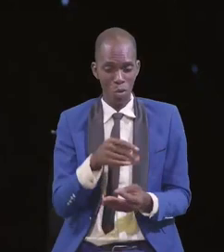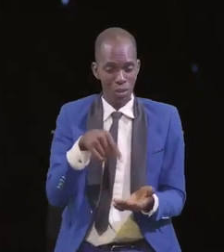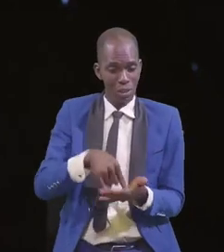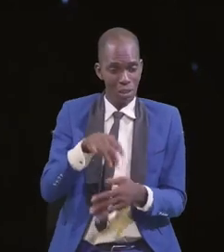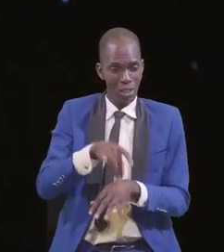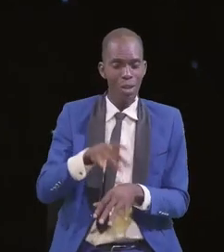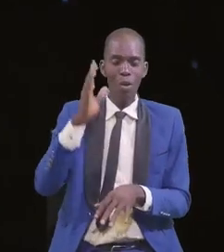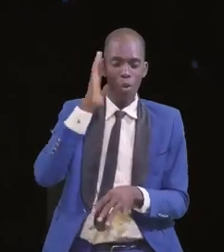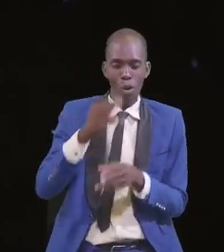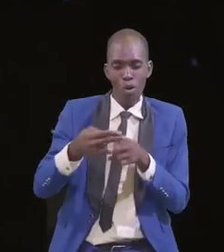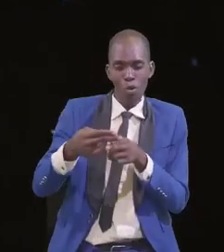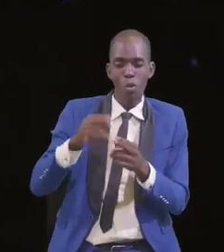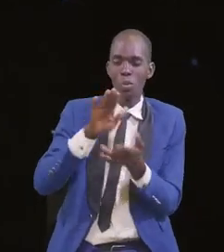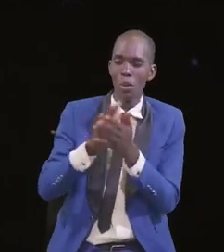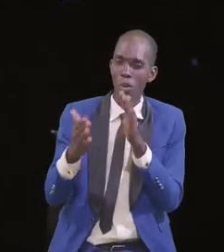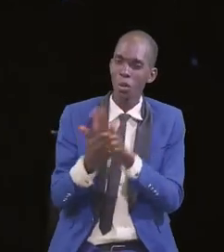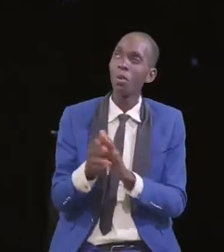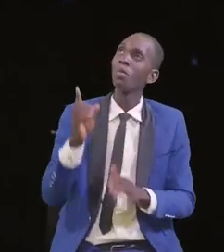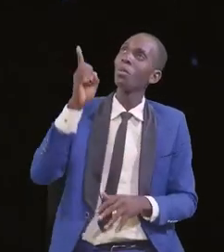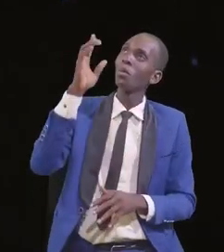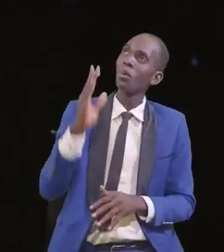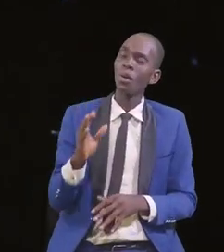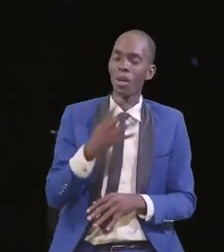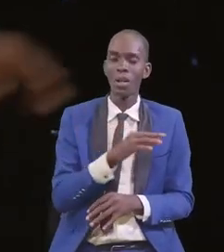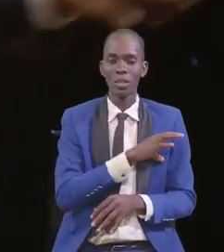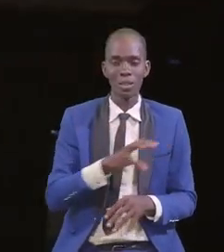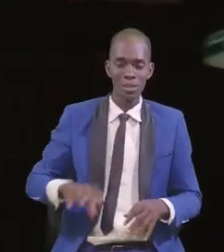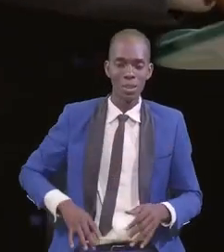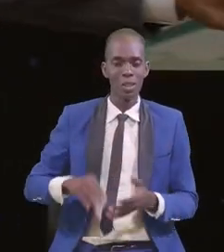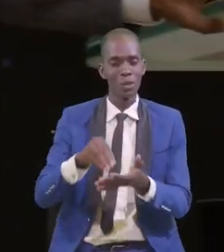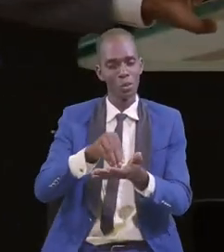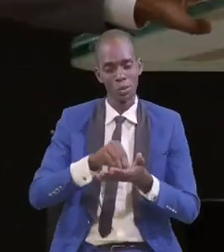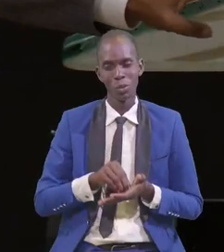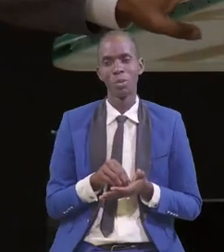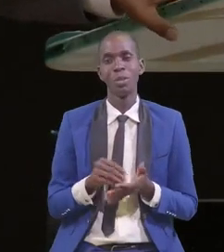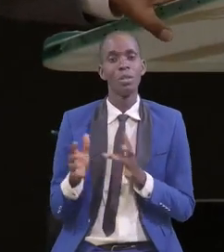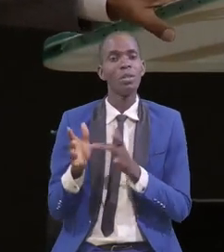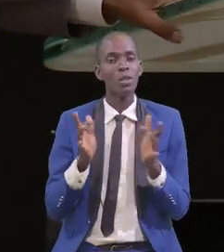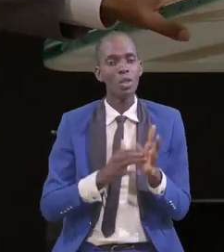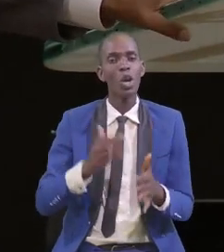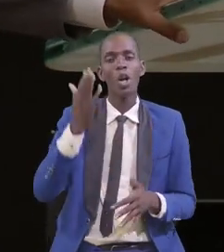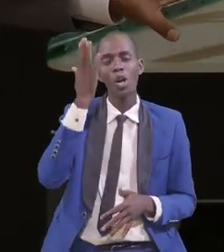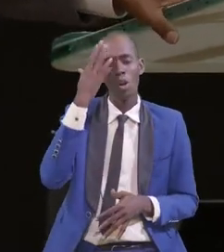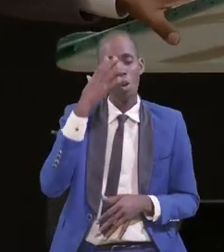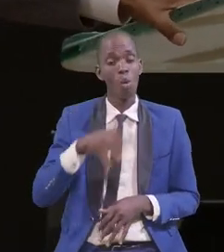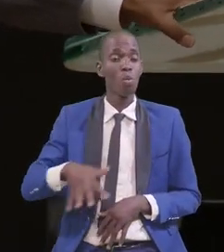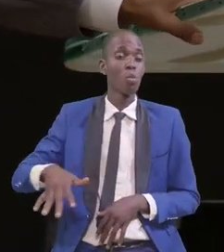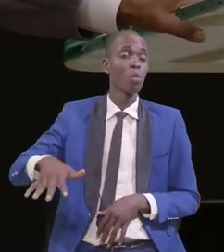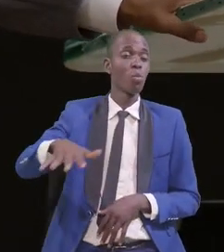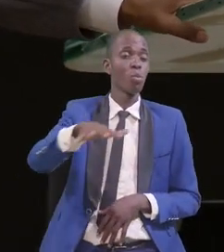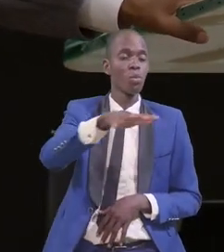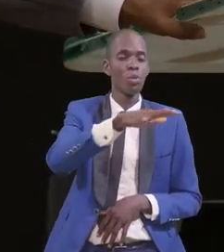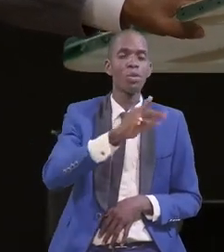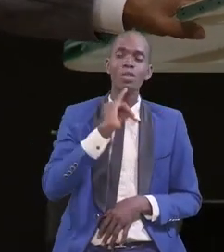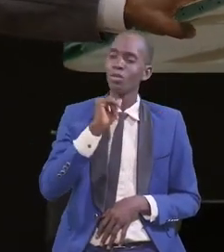of our God and His Christ. Jesus knew all those things belonged